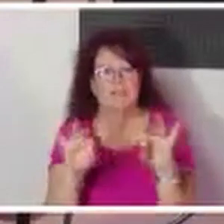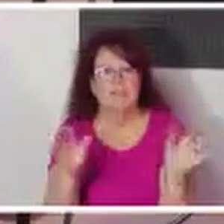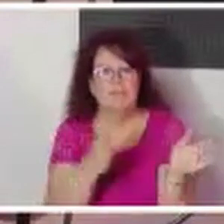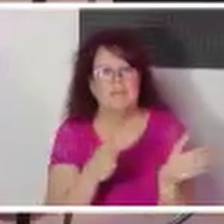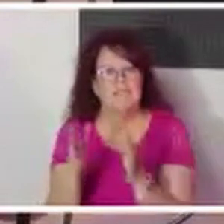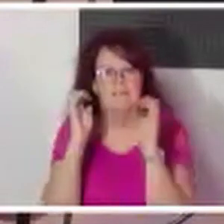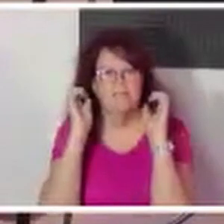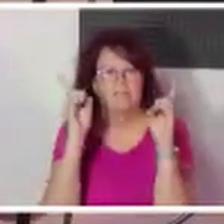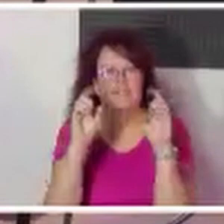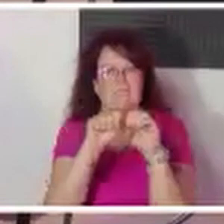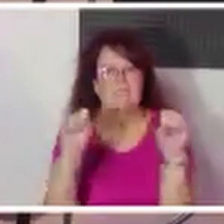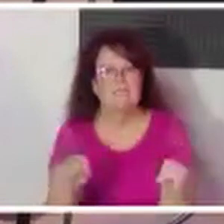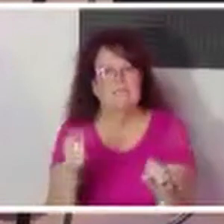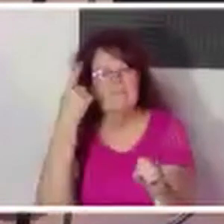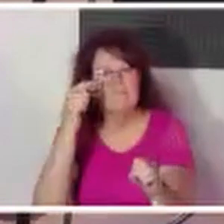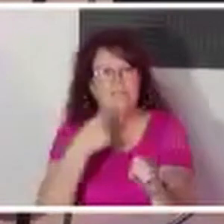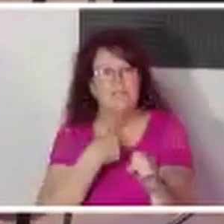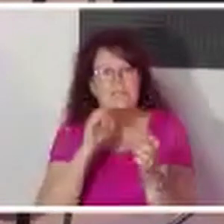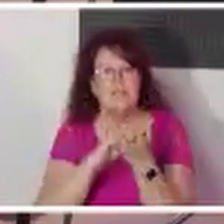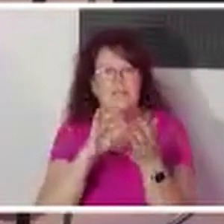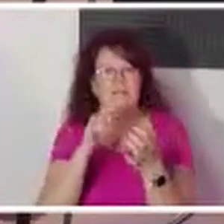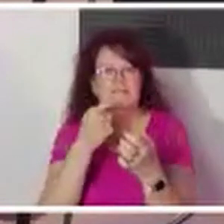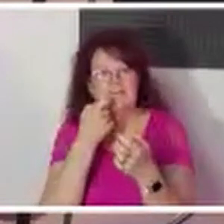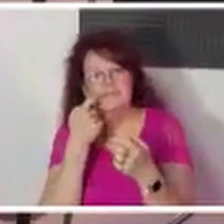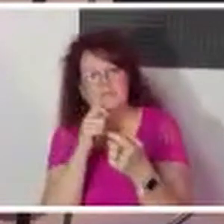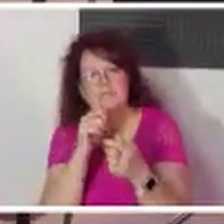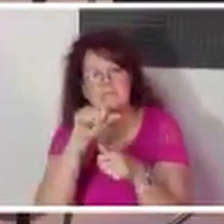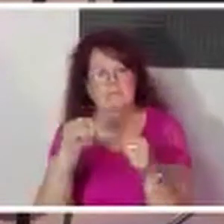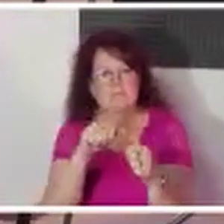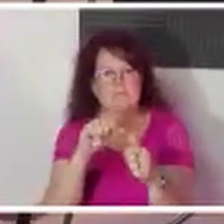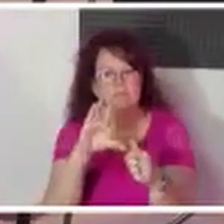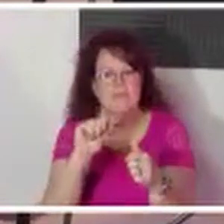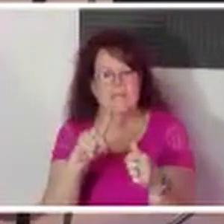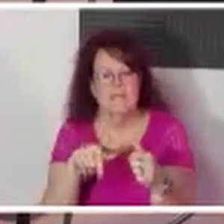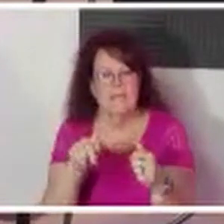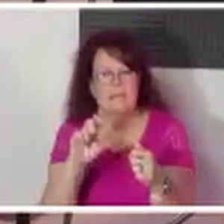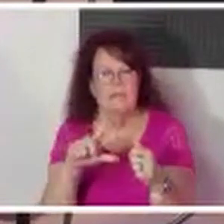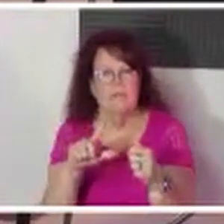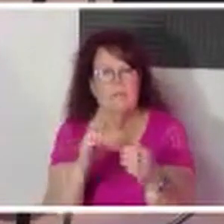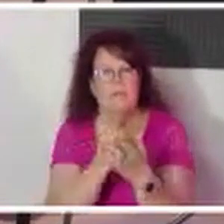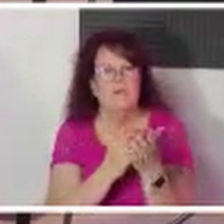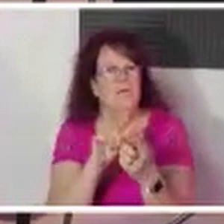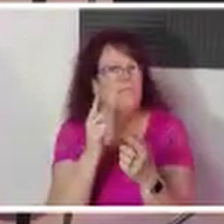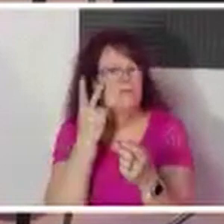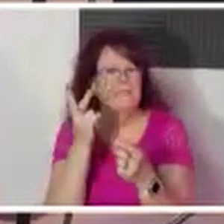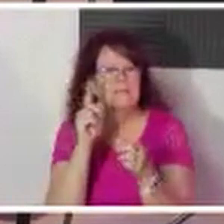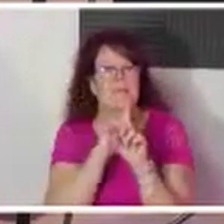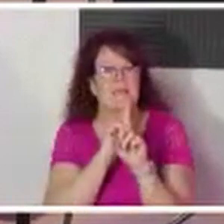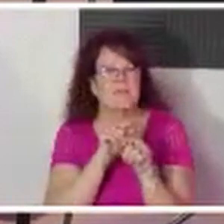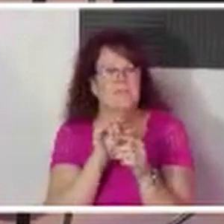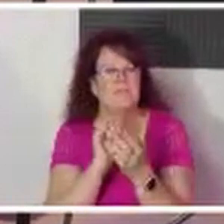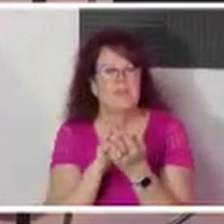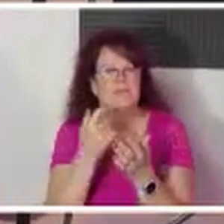education system. And so for me, the hook was really that social capital piece, again, where I was seeing an answer that we are